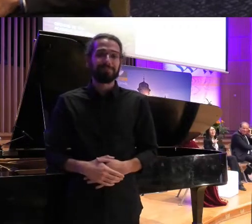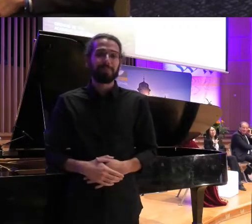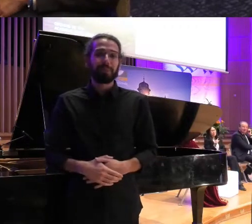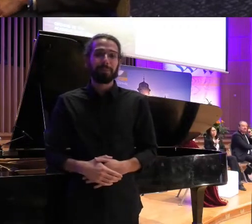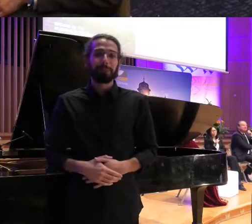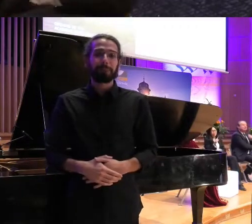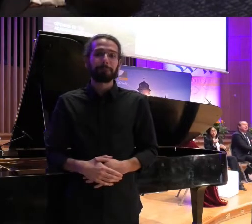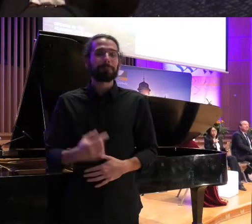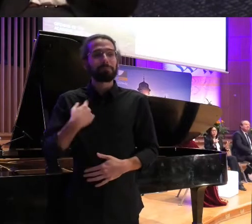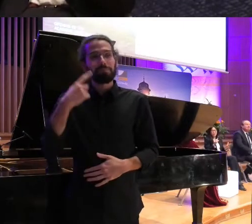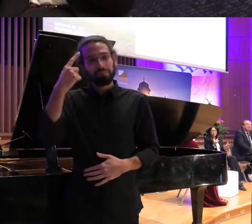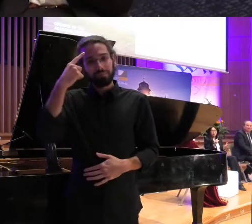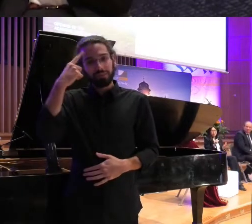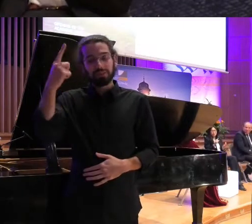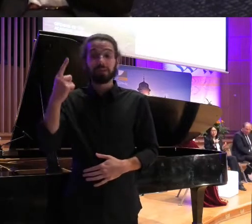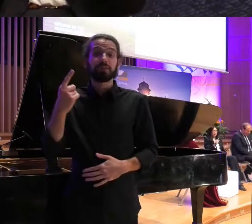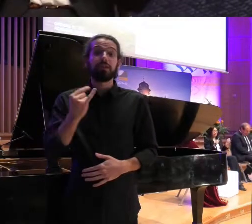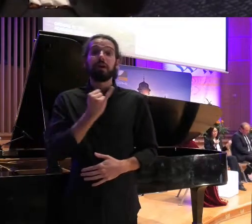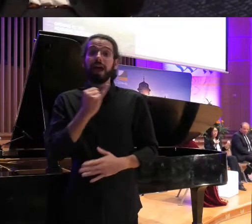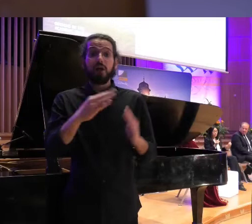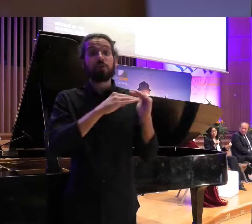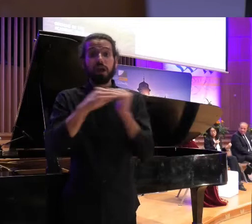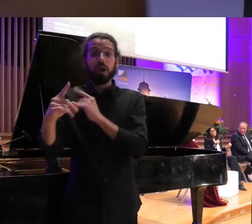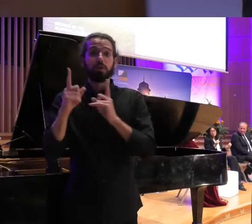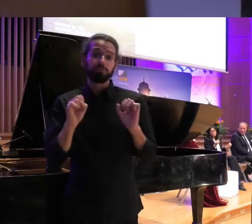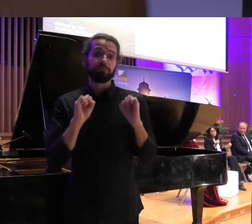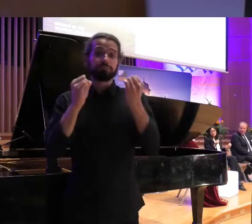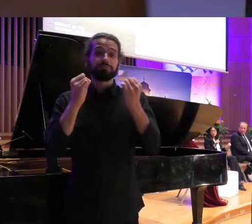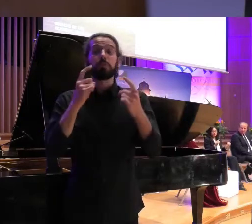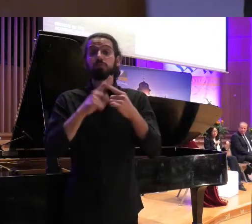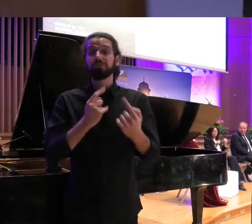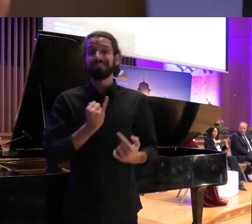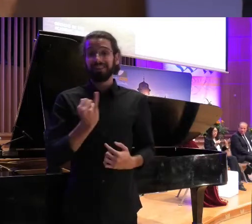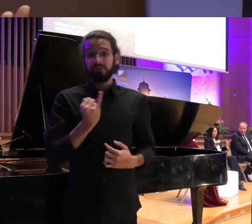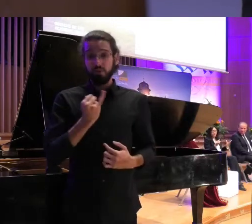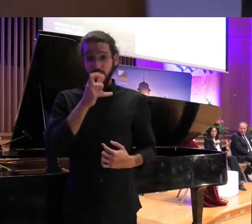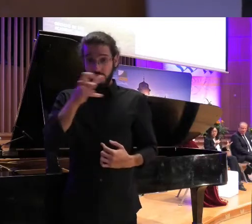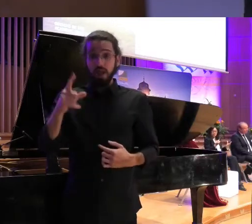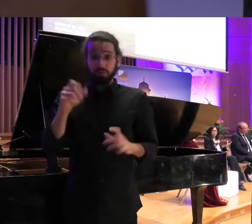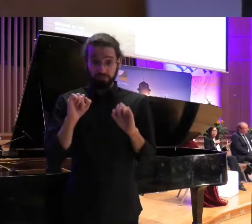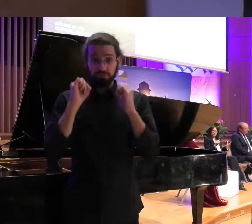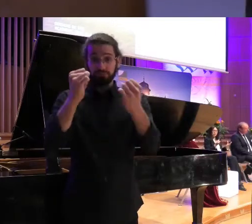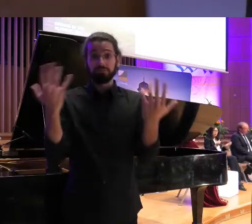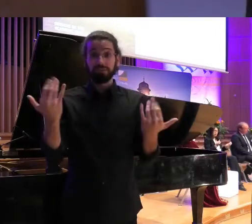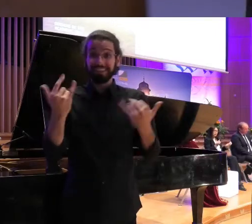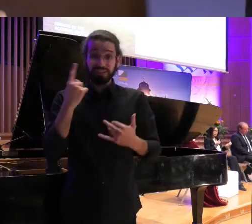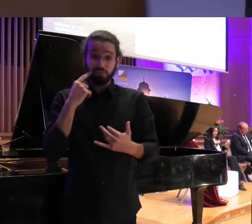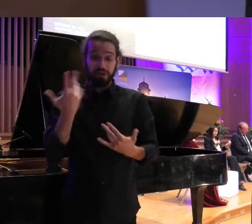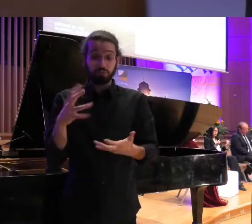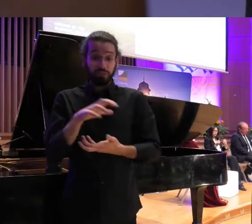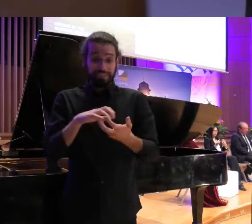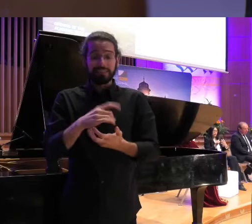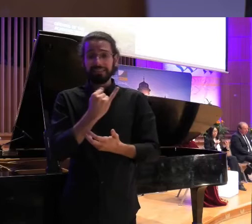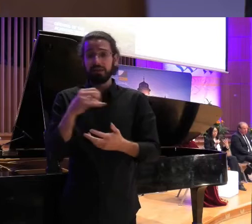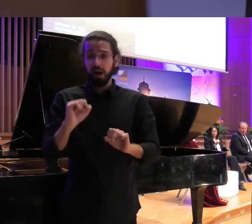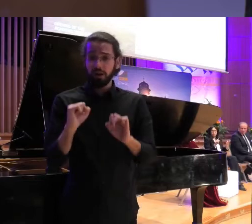think every country counts, and every individual counts. Yeah. In such a climate crisis. And actually